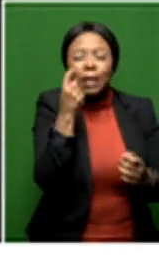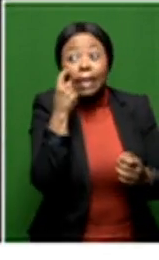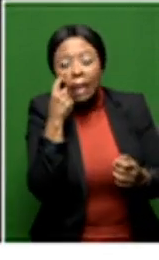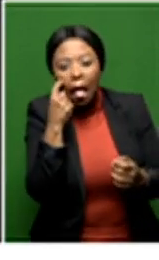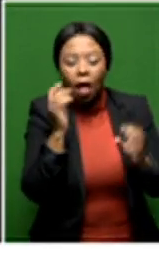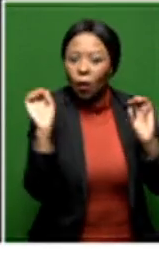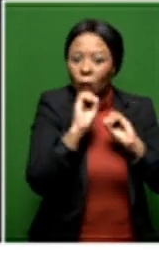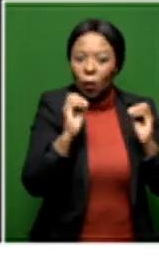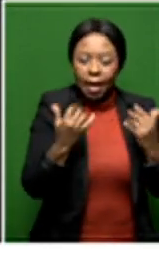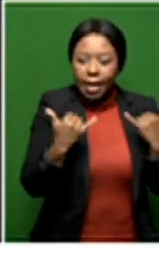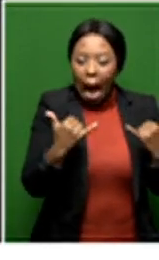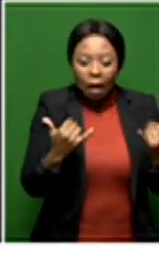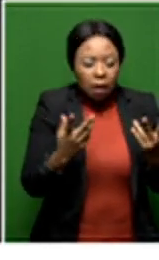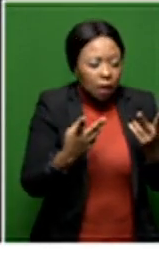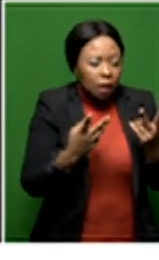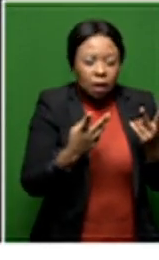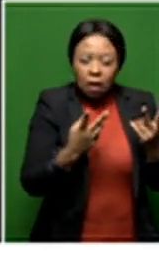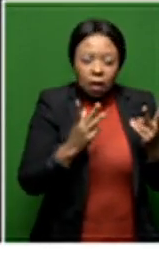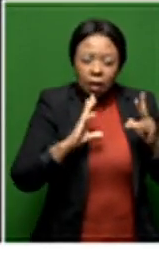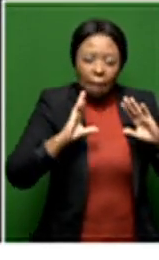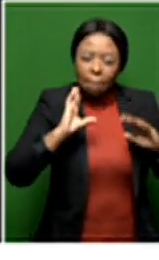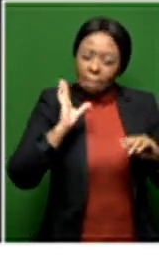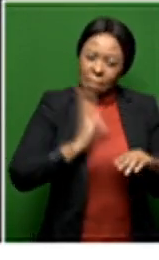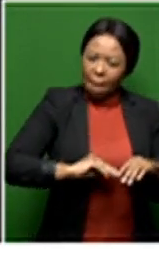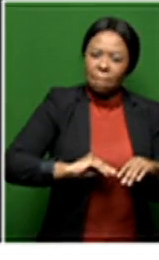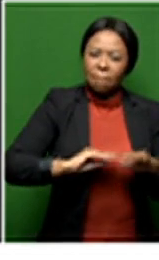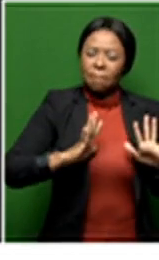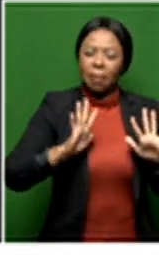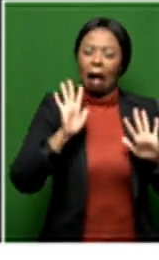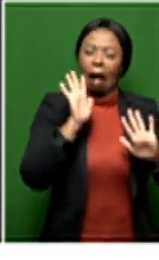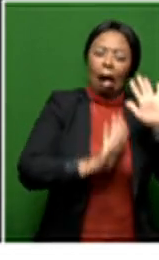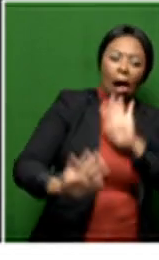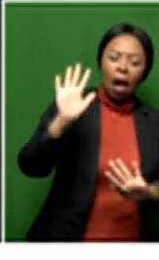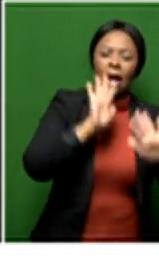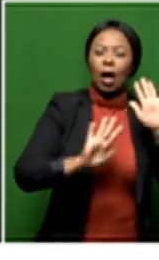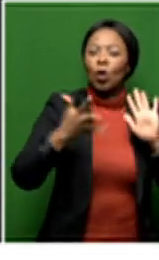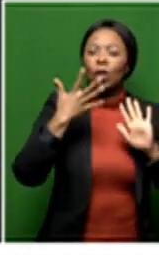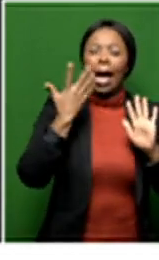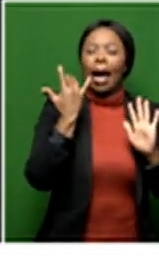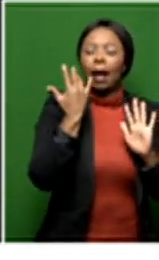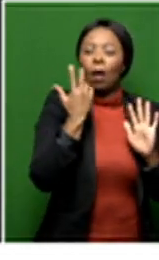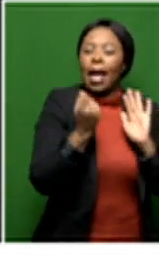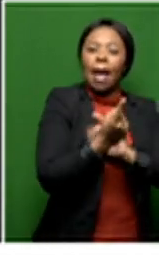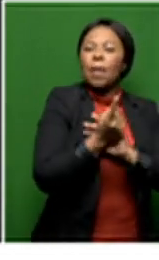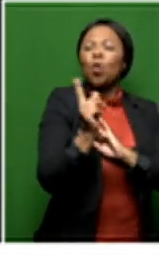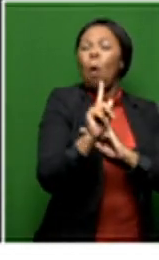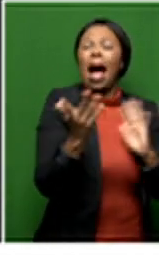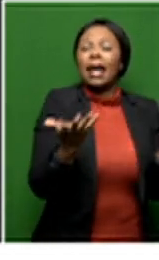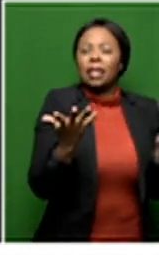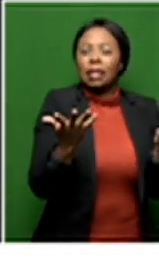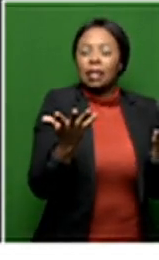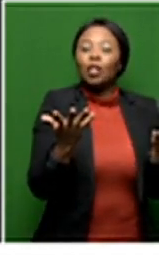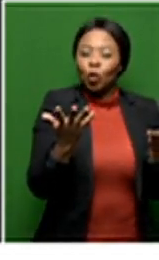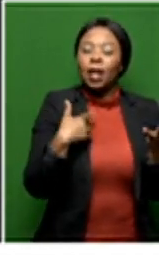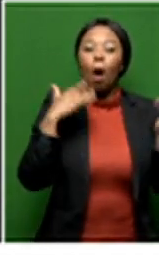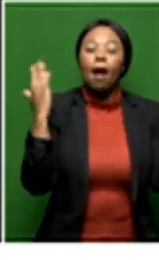you're looking at right now looks dim, it looks, you know, grim, it looks like what is happening? I want to encourage people